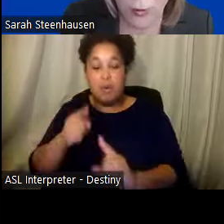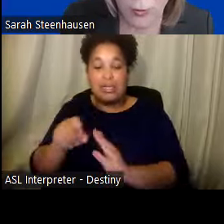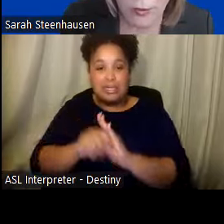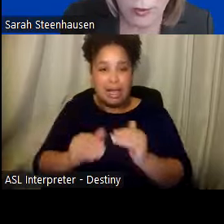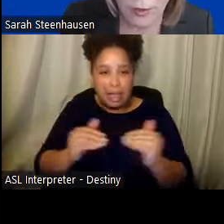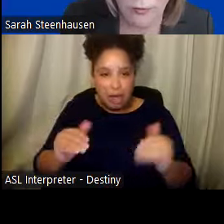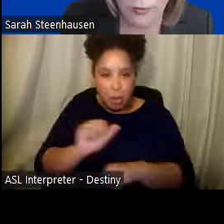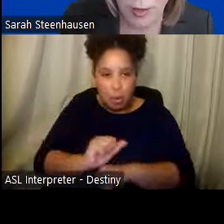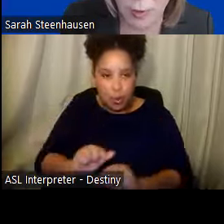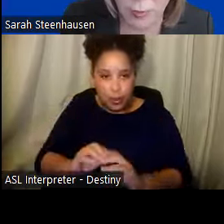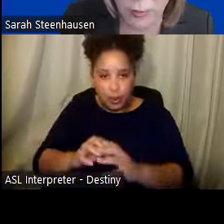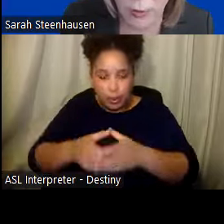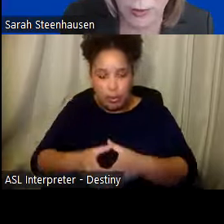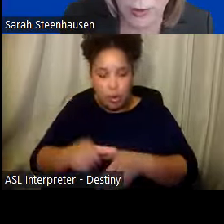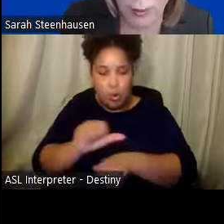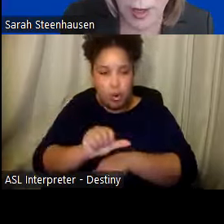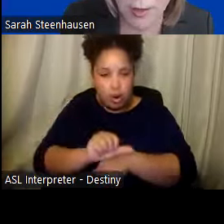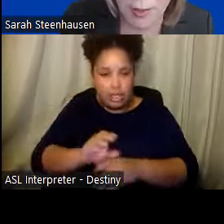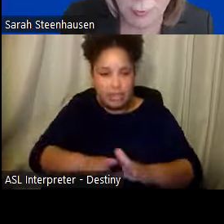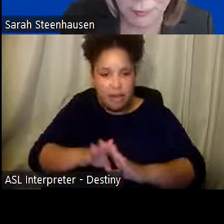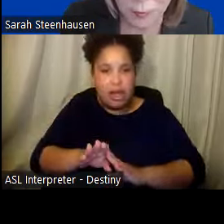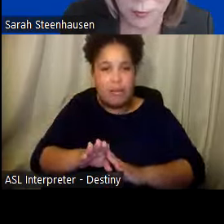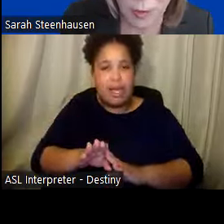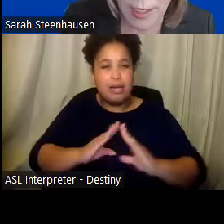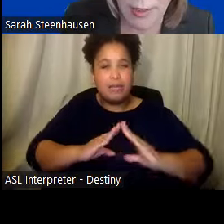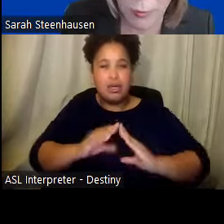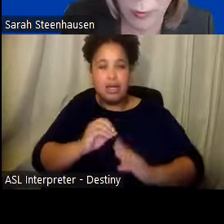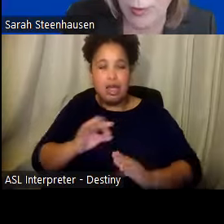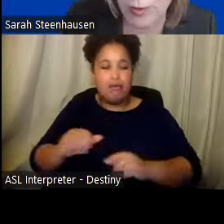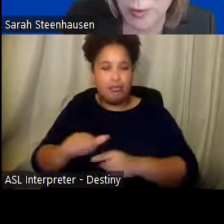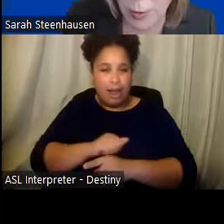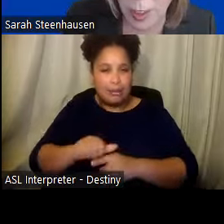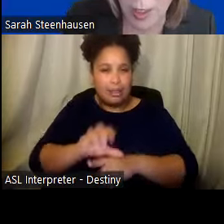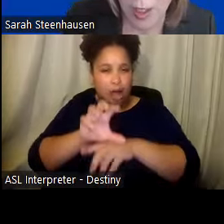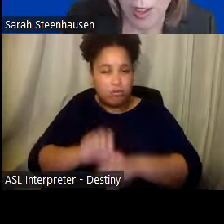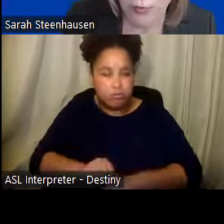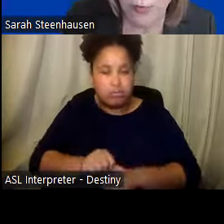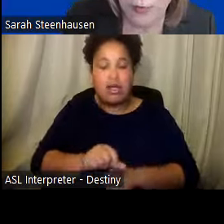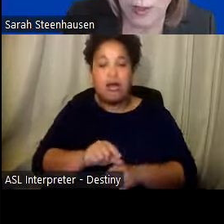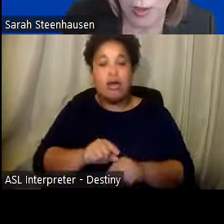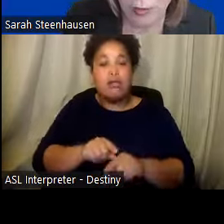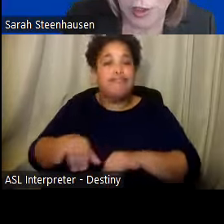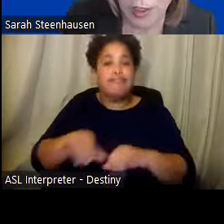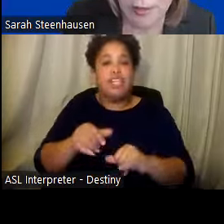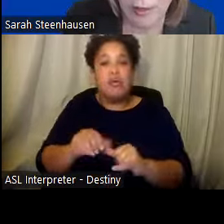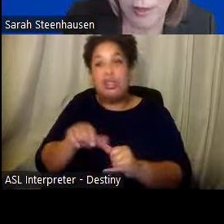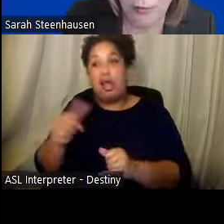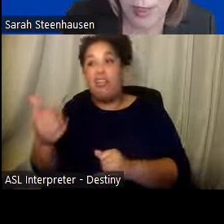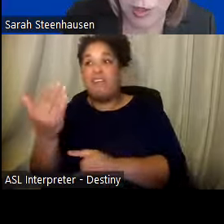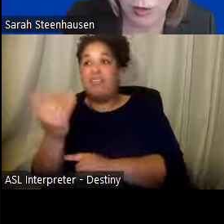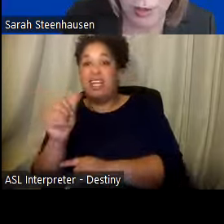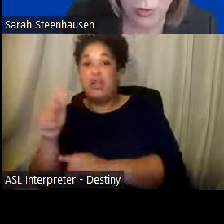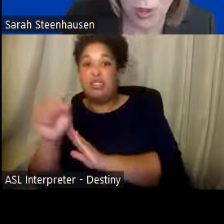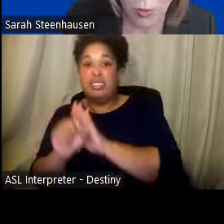that will focus on kind of developing this community of practice. And we will participate with 15 other states in a kind